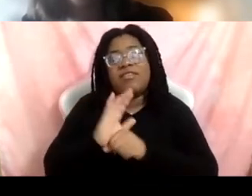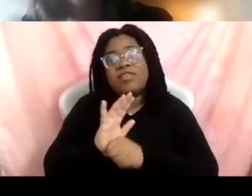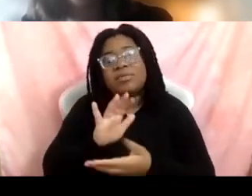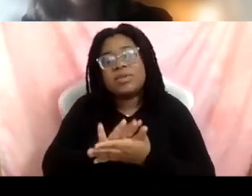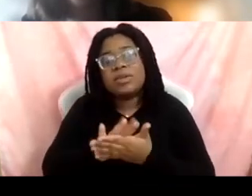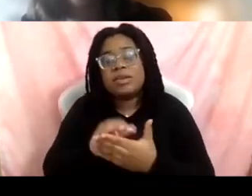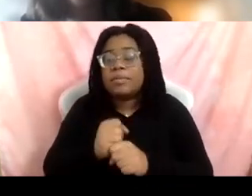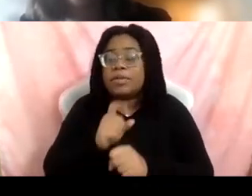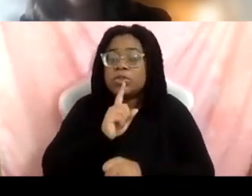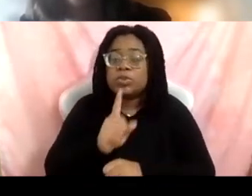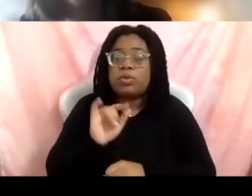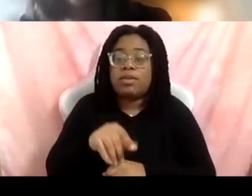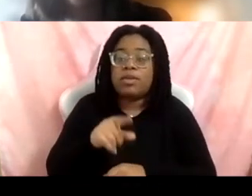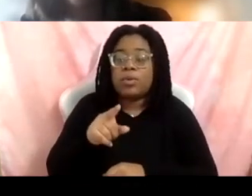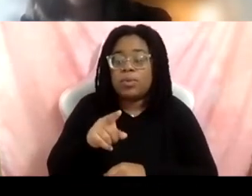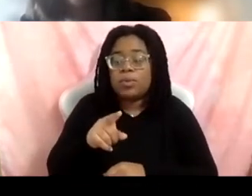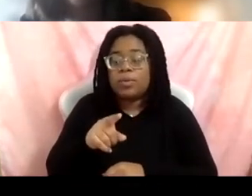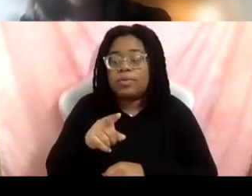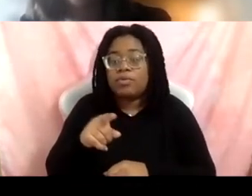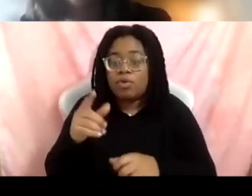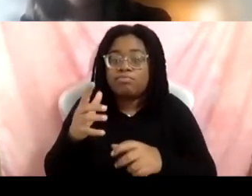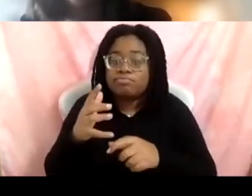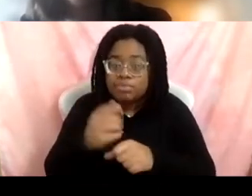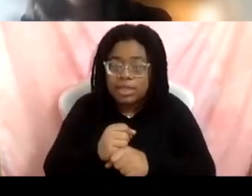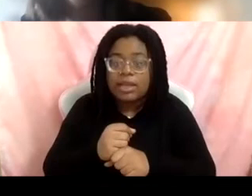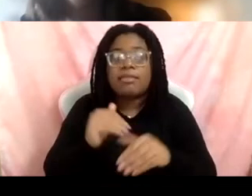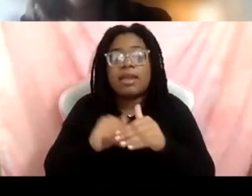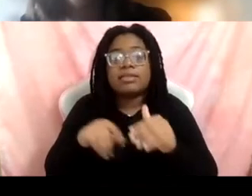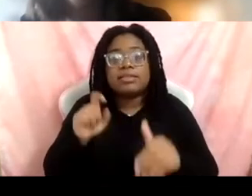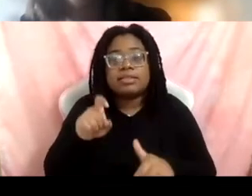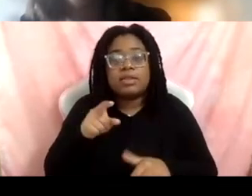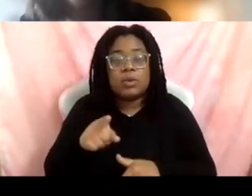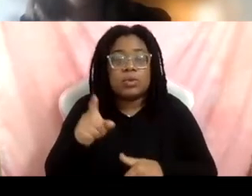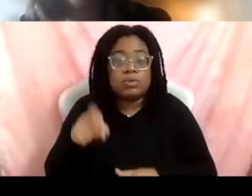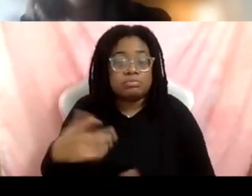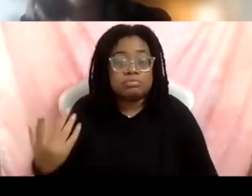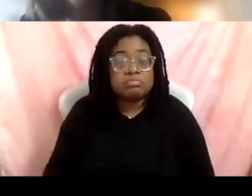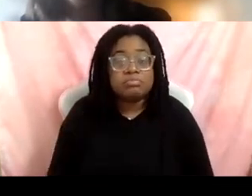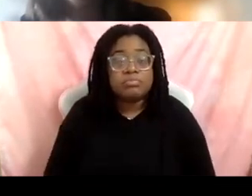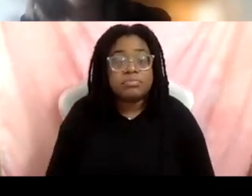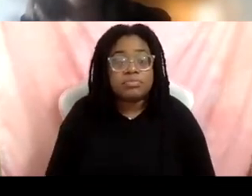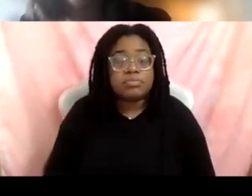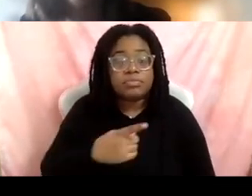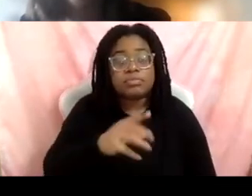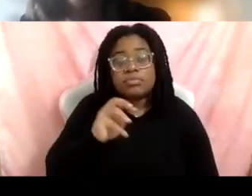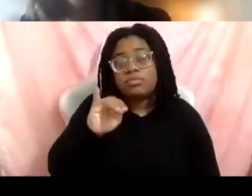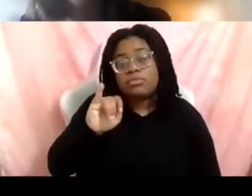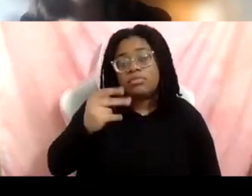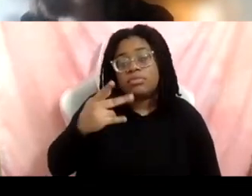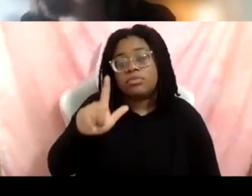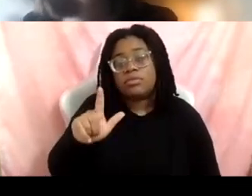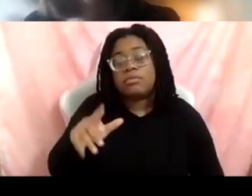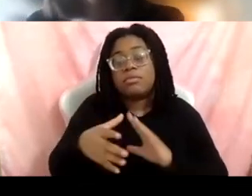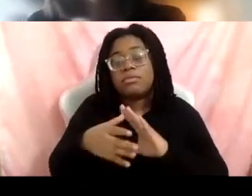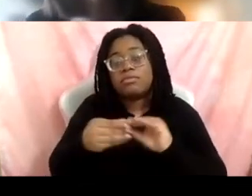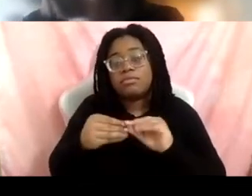making sure that you are getting the access needs that you need. Speak up, speak up, speak